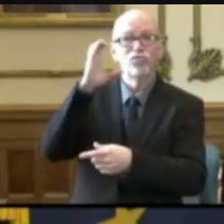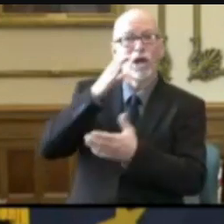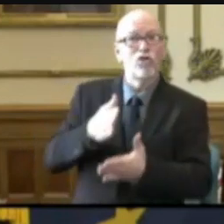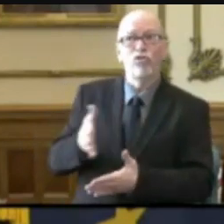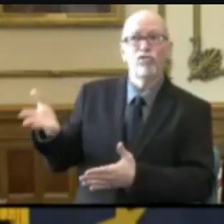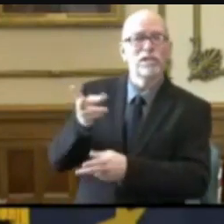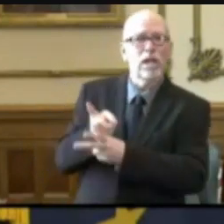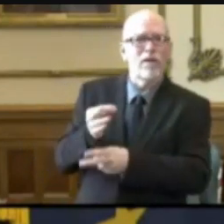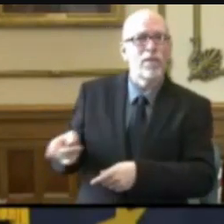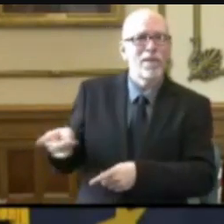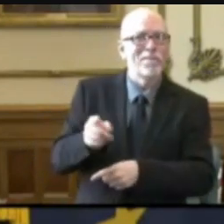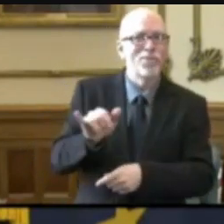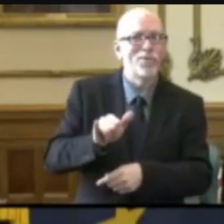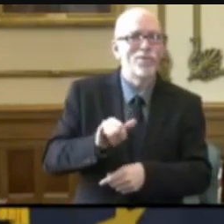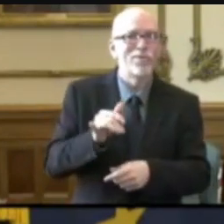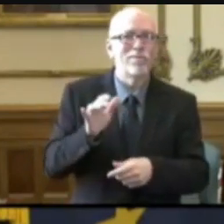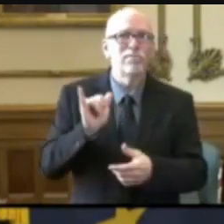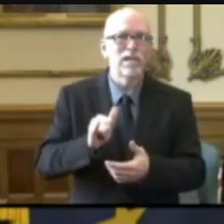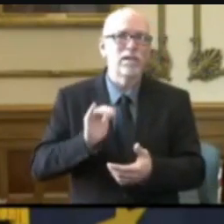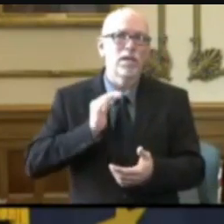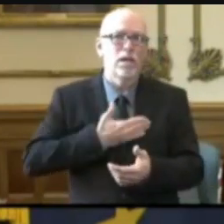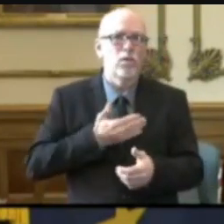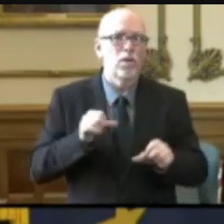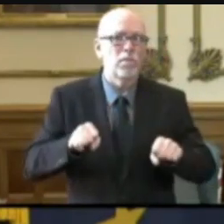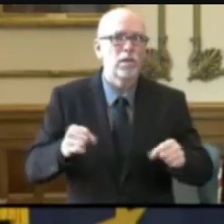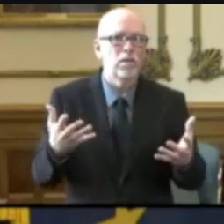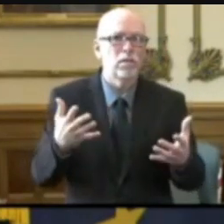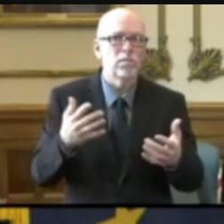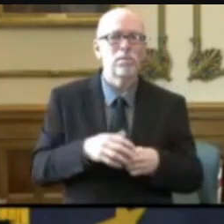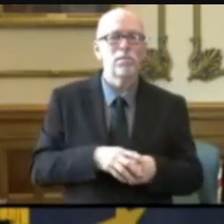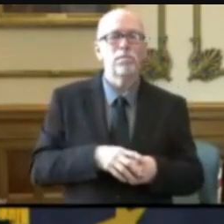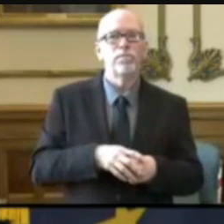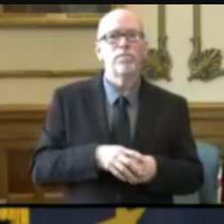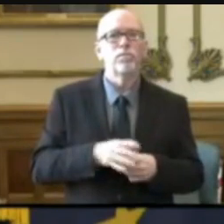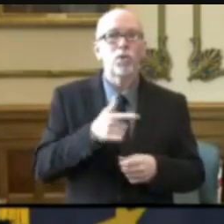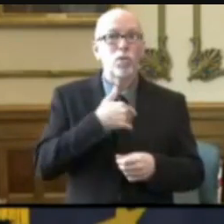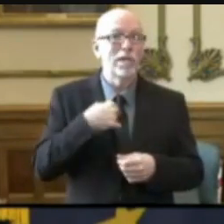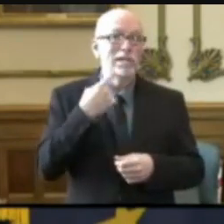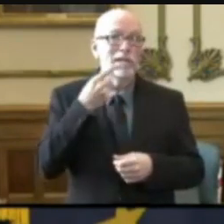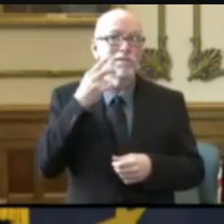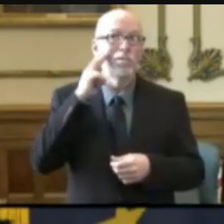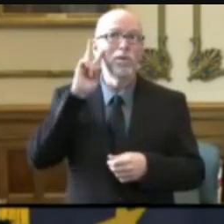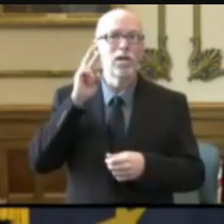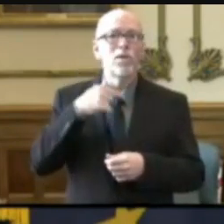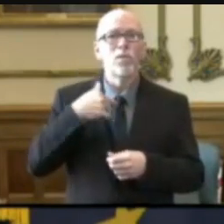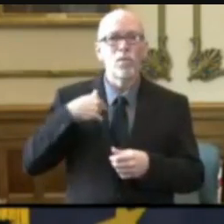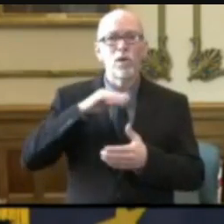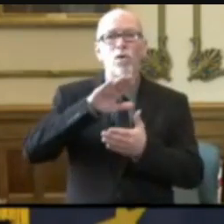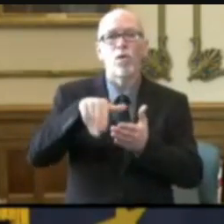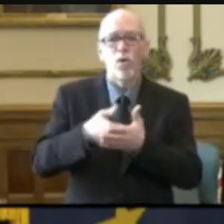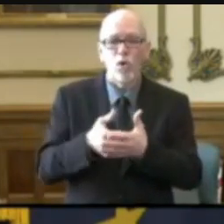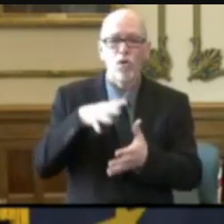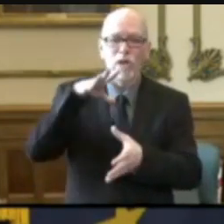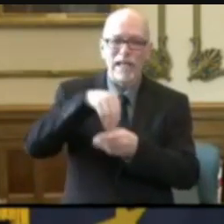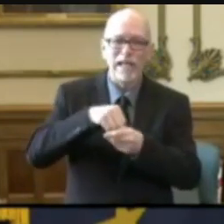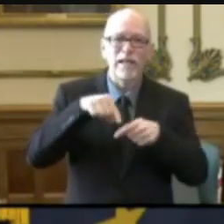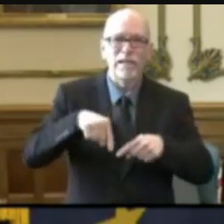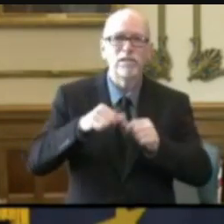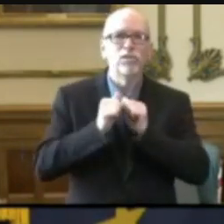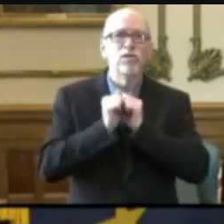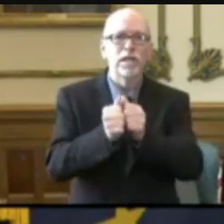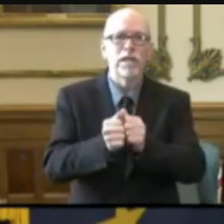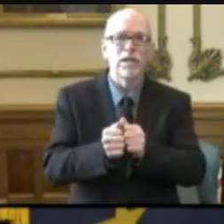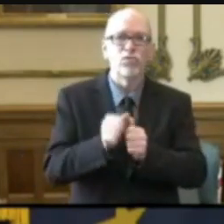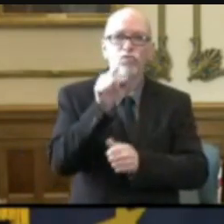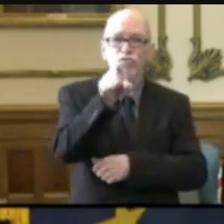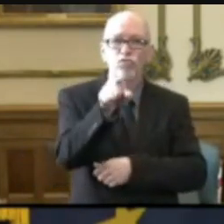the best extent of our abilities. Because as we said just a couple days ago, we are all in this together. You